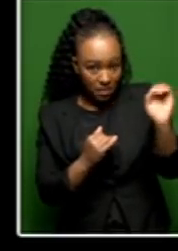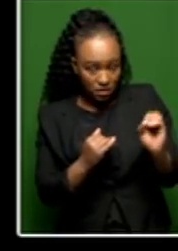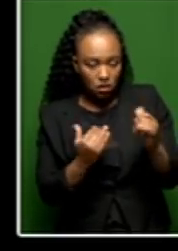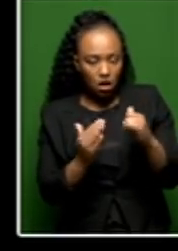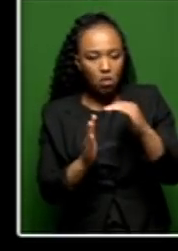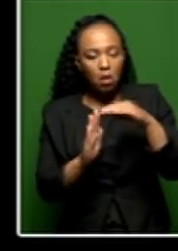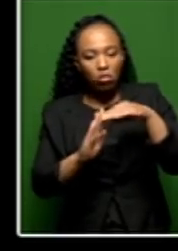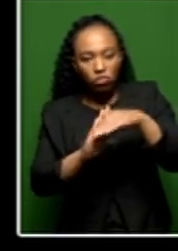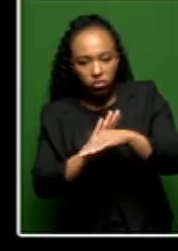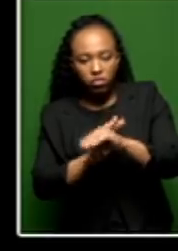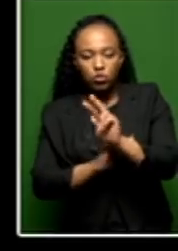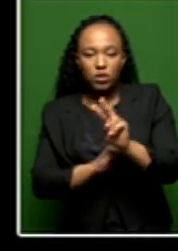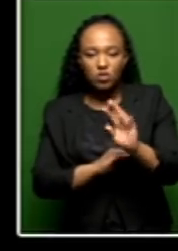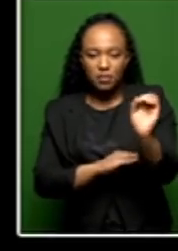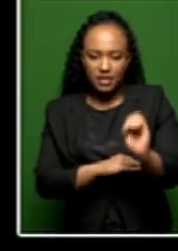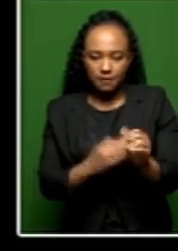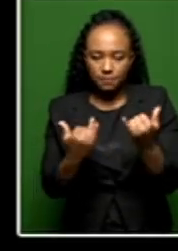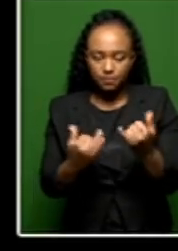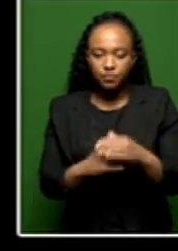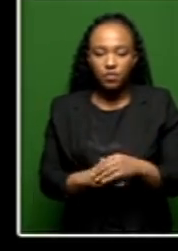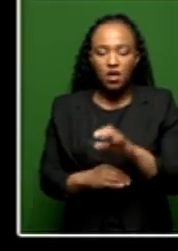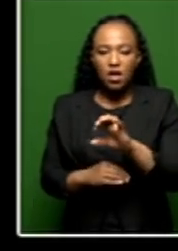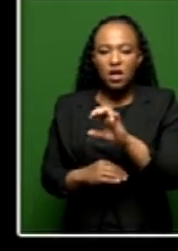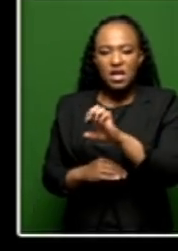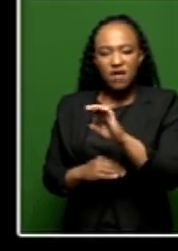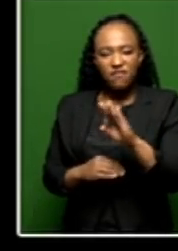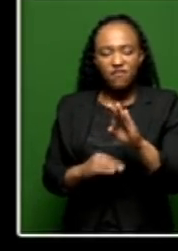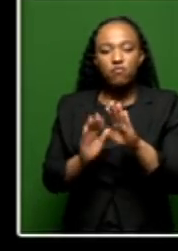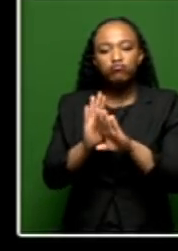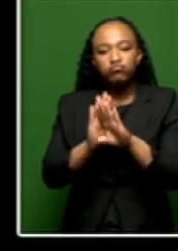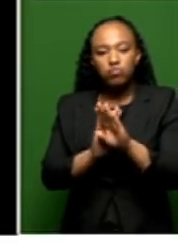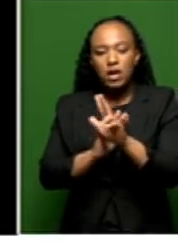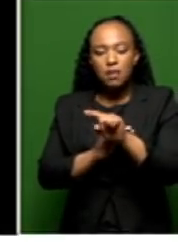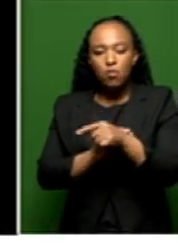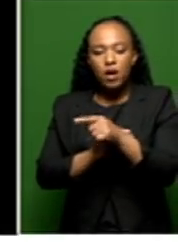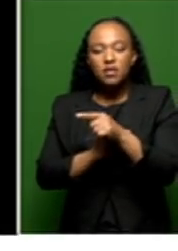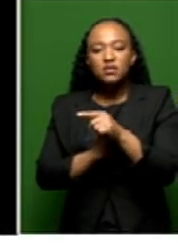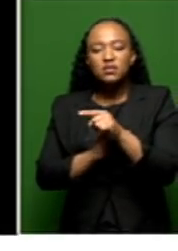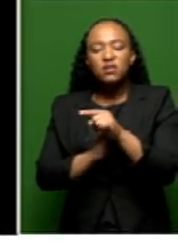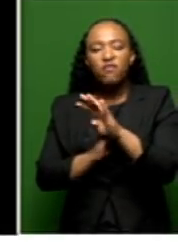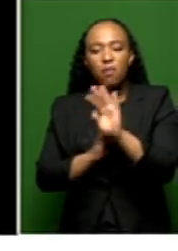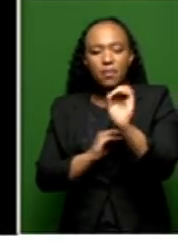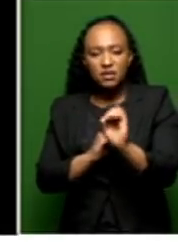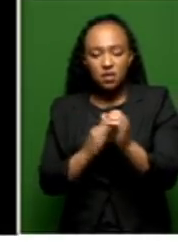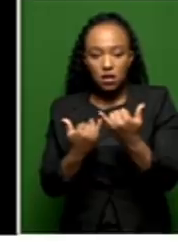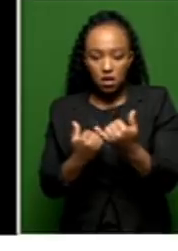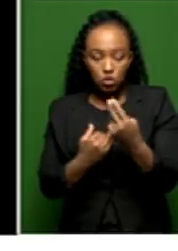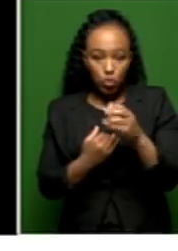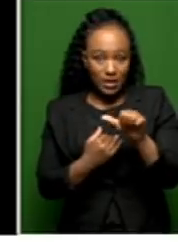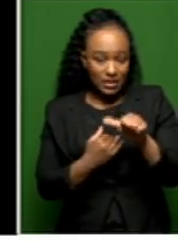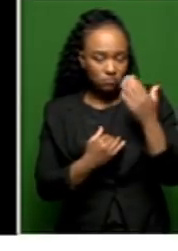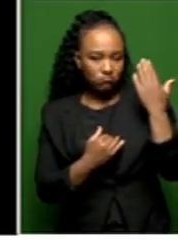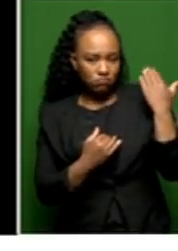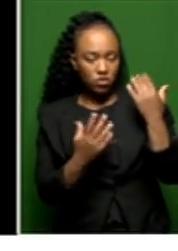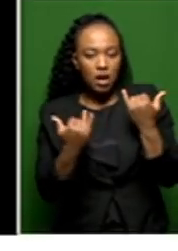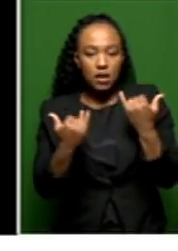27% to 22%. The EFF has gained grounds from 8.2% in 2016 to now